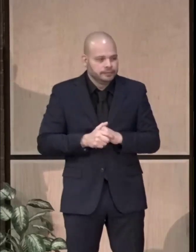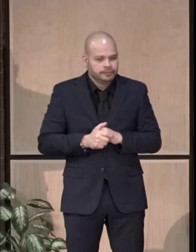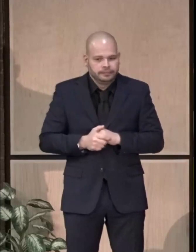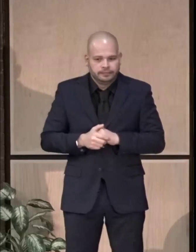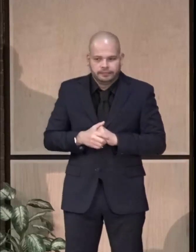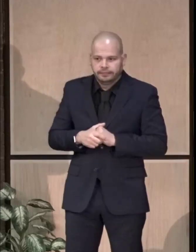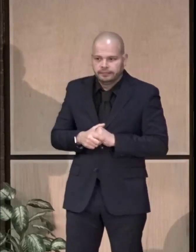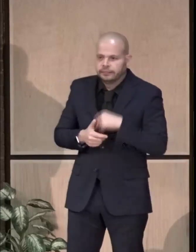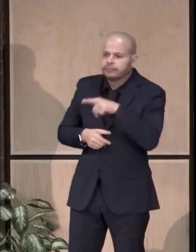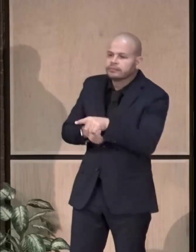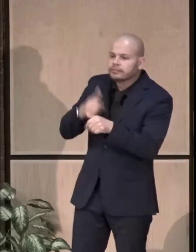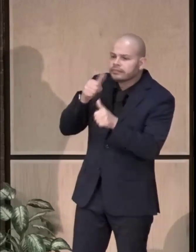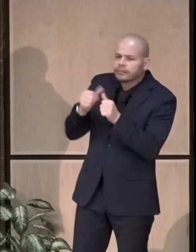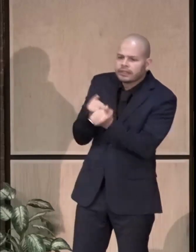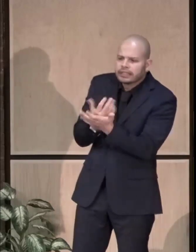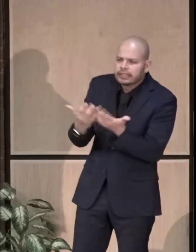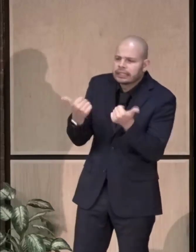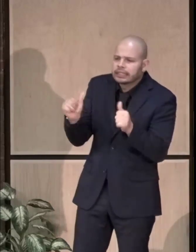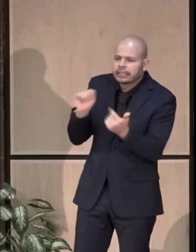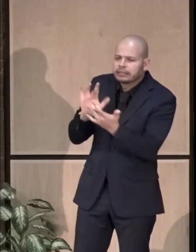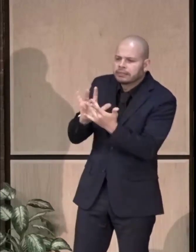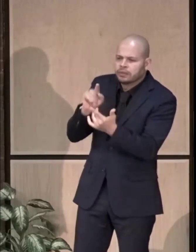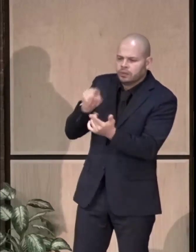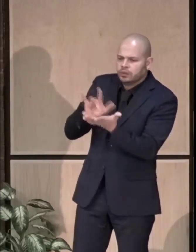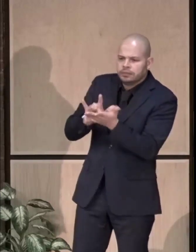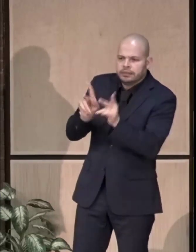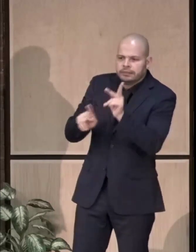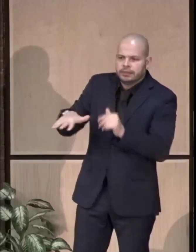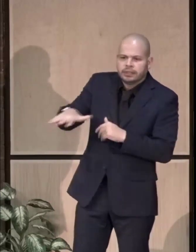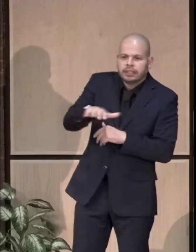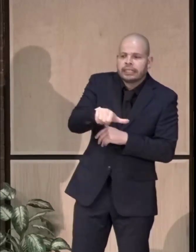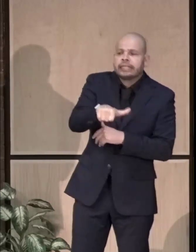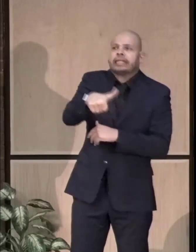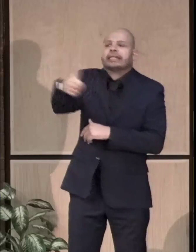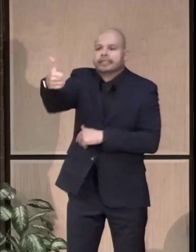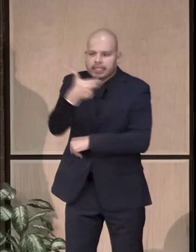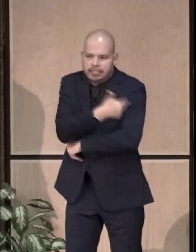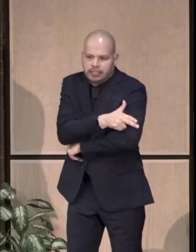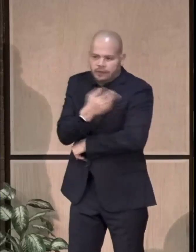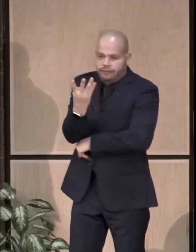at Four Winds? At Four Winds, I cannot recall, no. Okay.